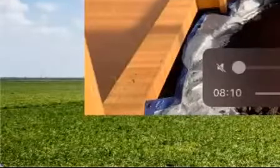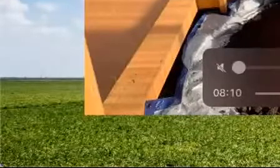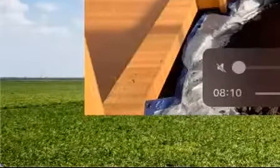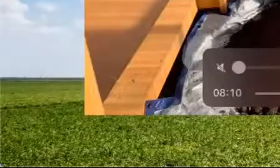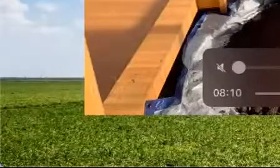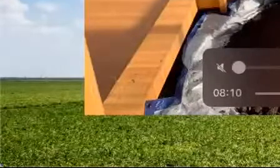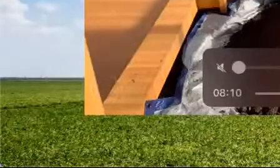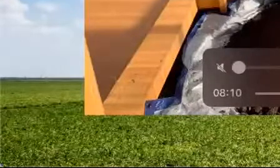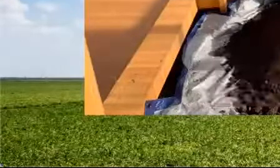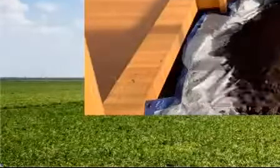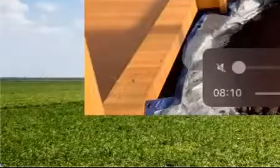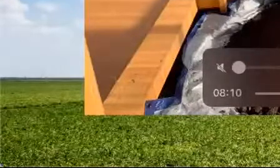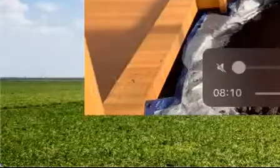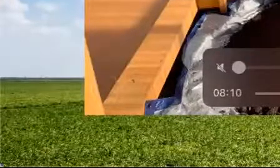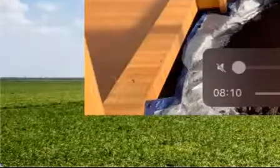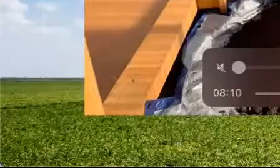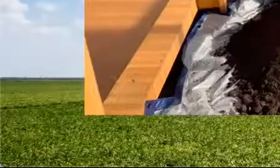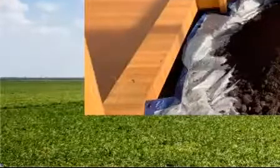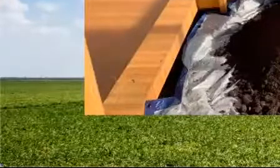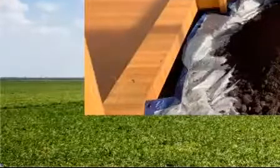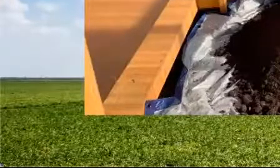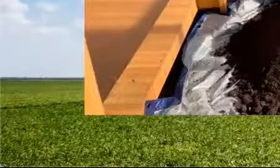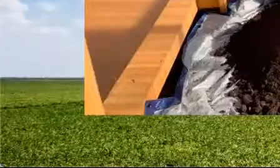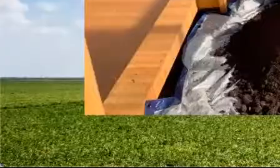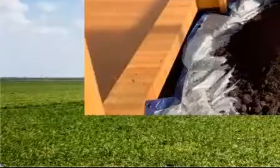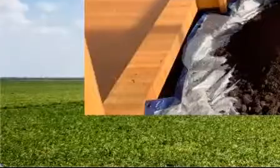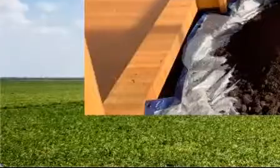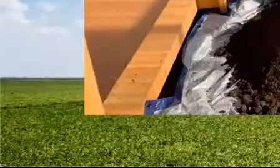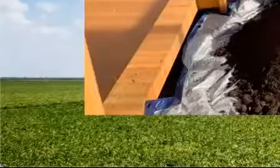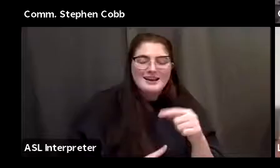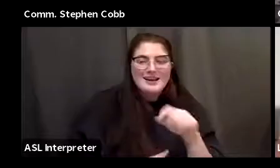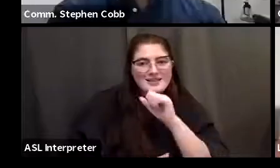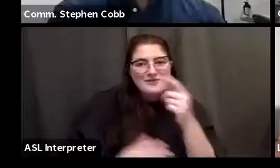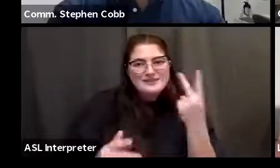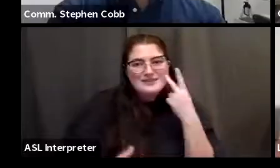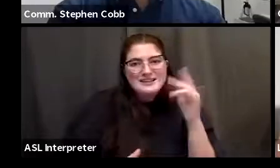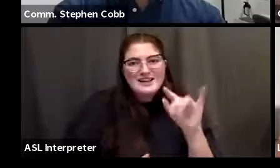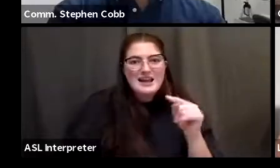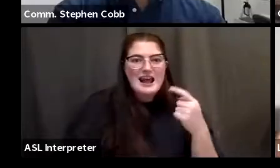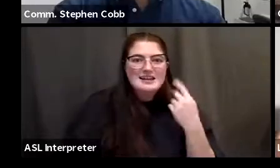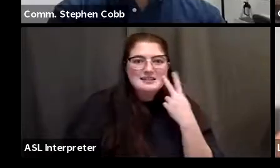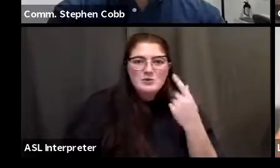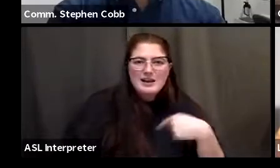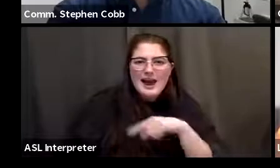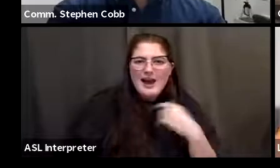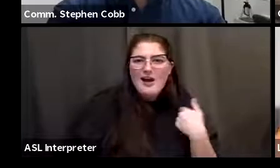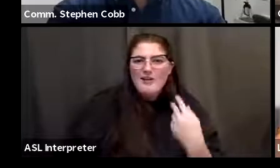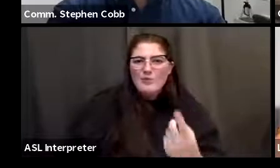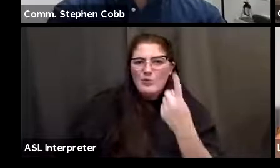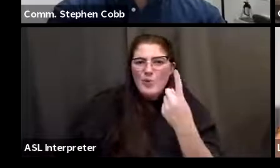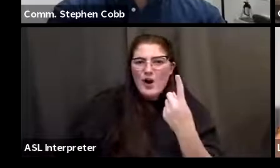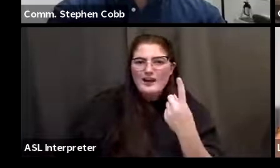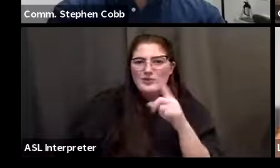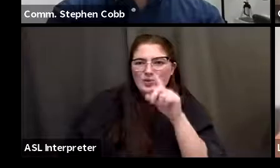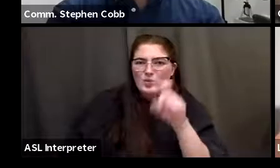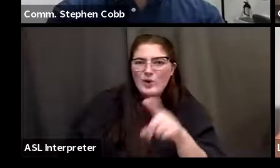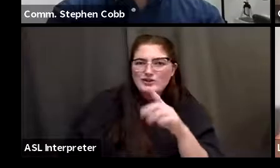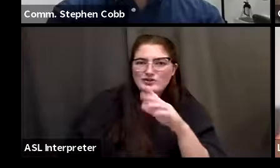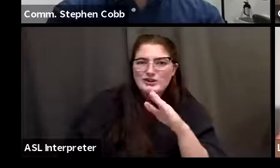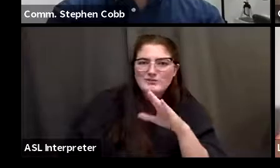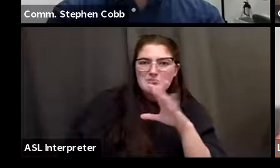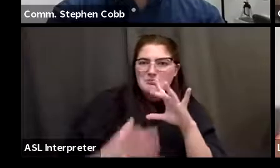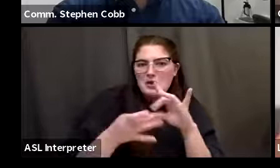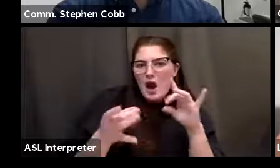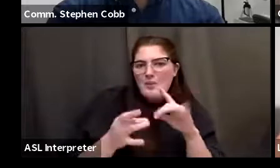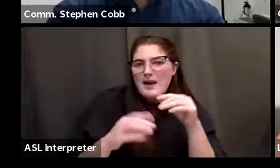Looking good. You know, I love to see it. So I do see we have one question or / comment in the